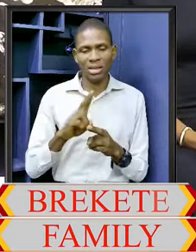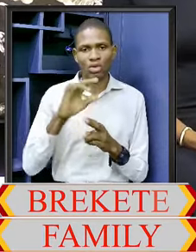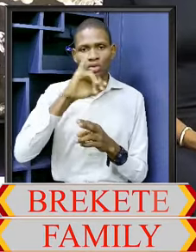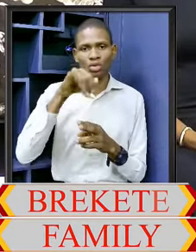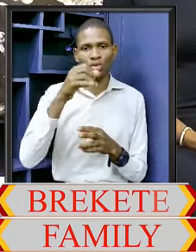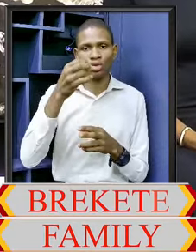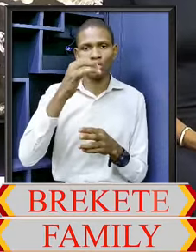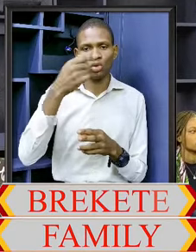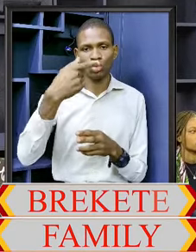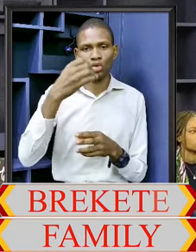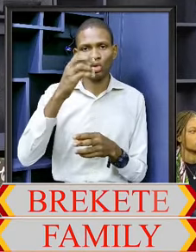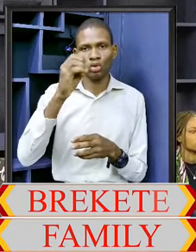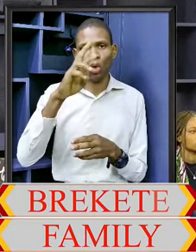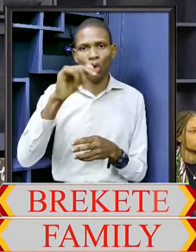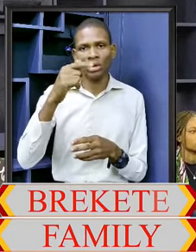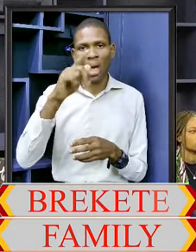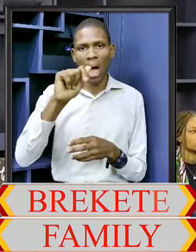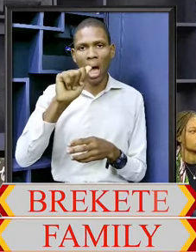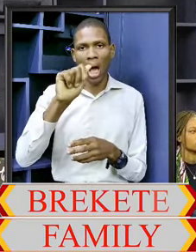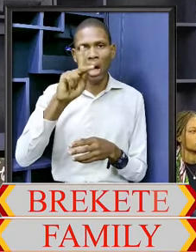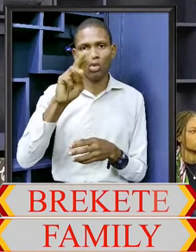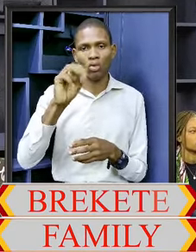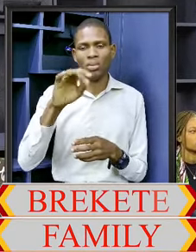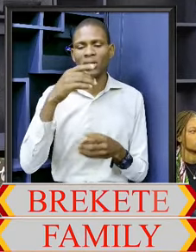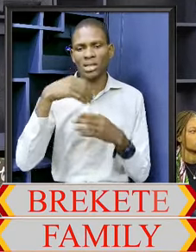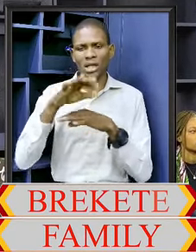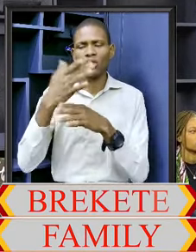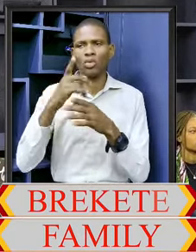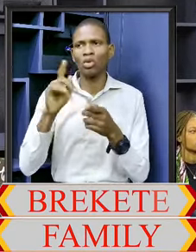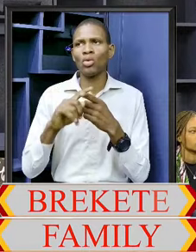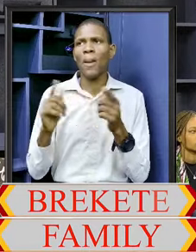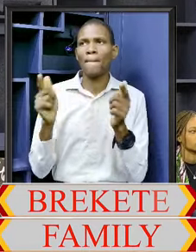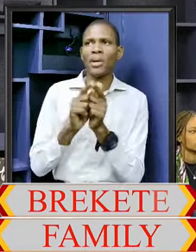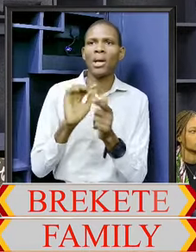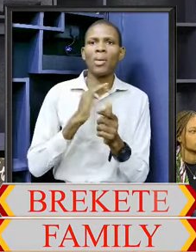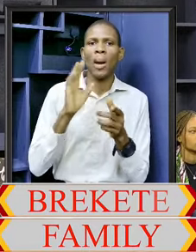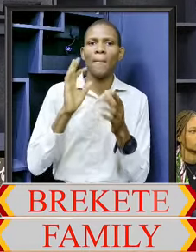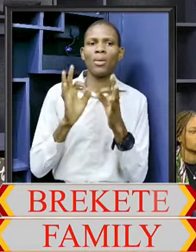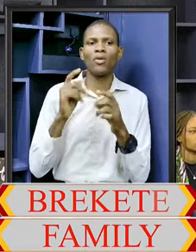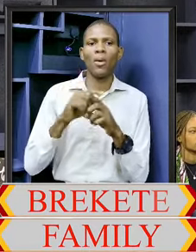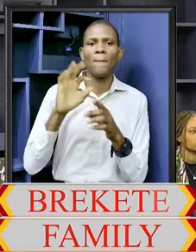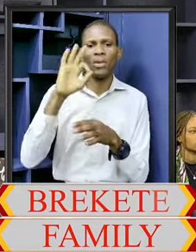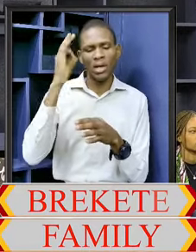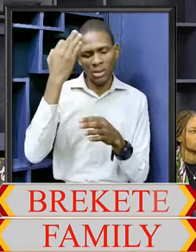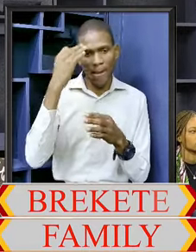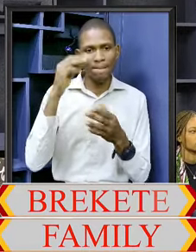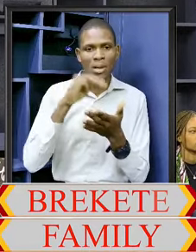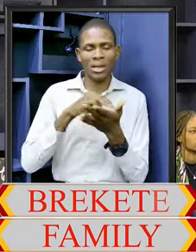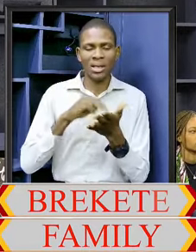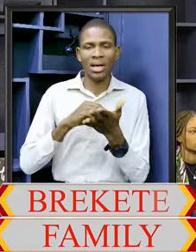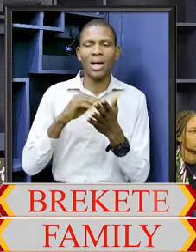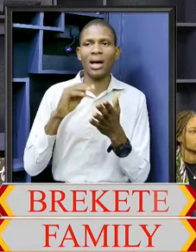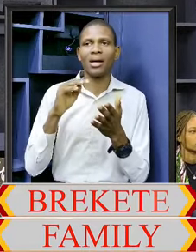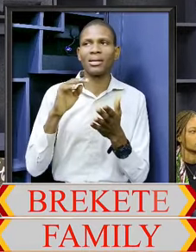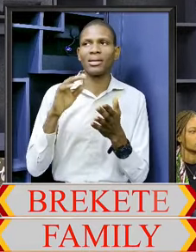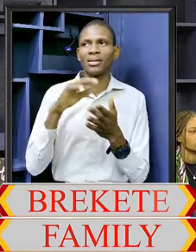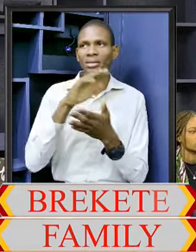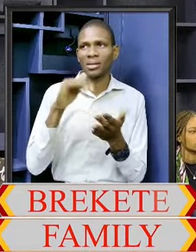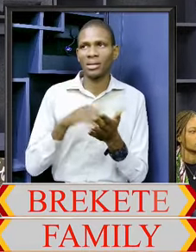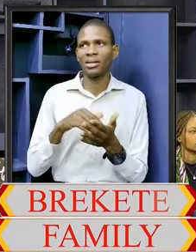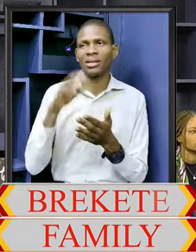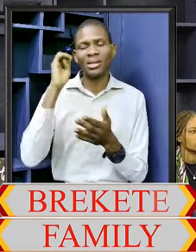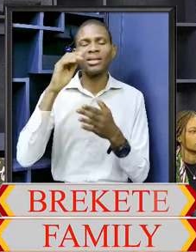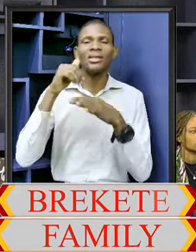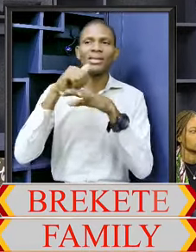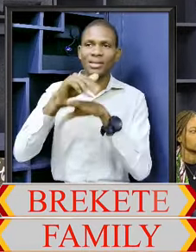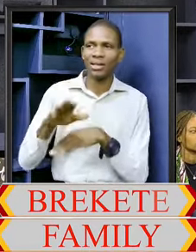Akume, he calls same person. Say make he go meet our people for Federal Medical Center, Jabi. Why he no coming, sir? He na person